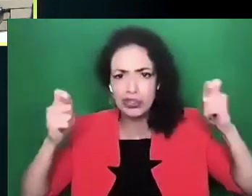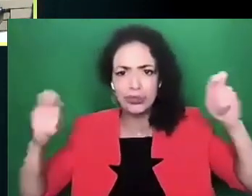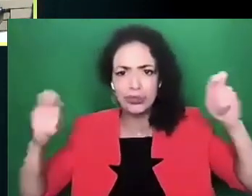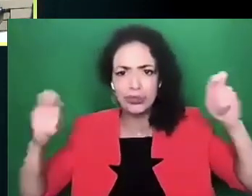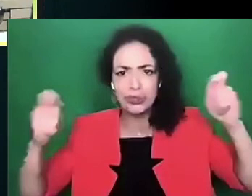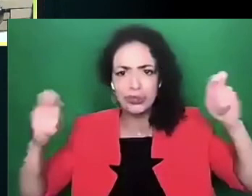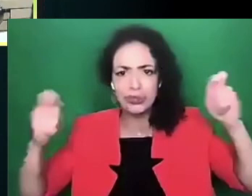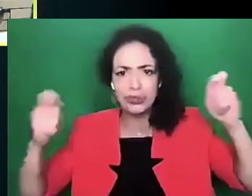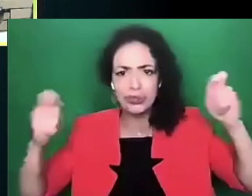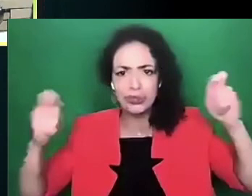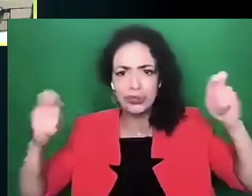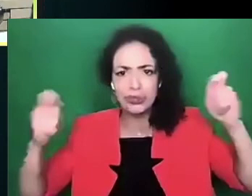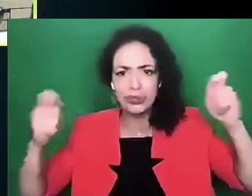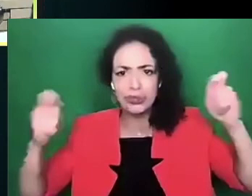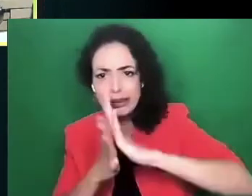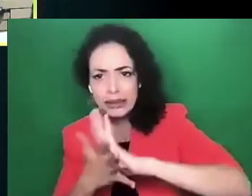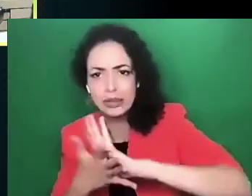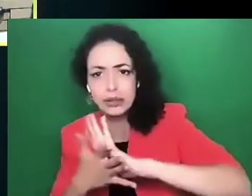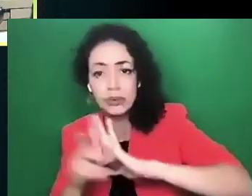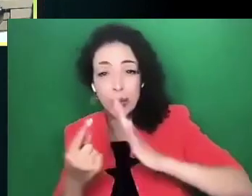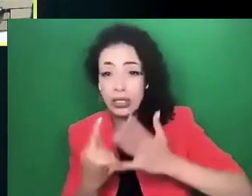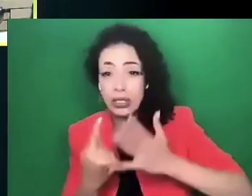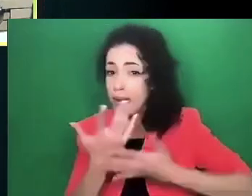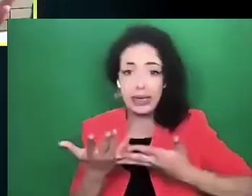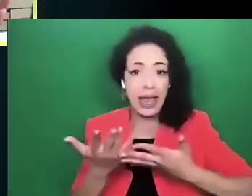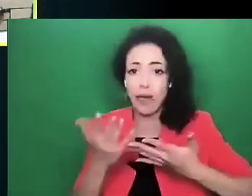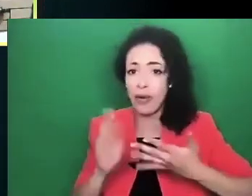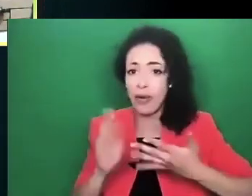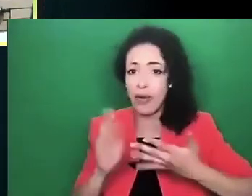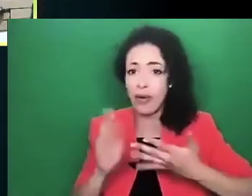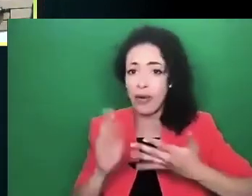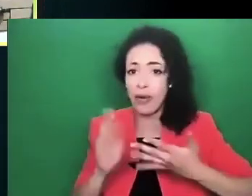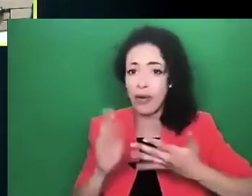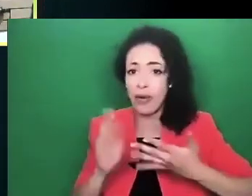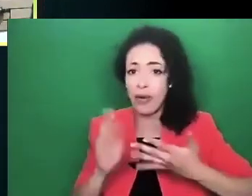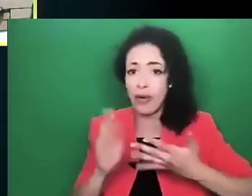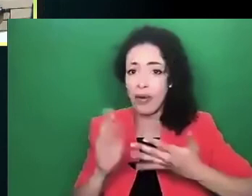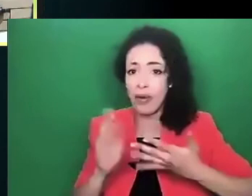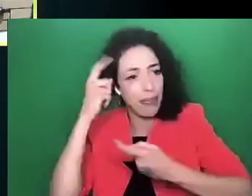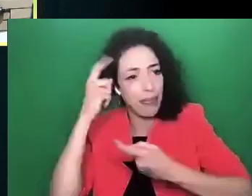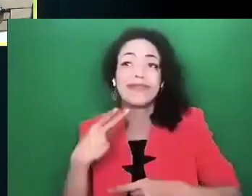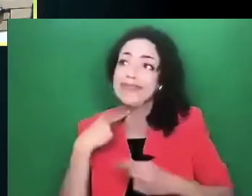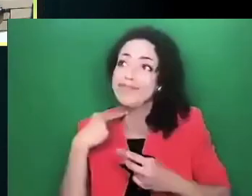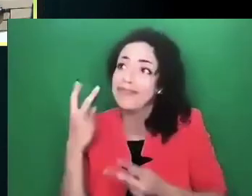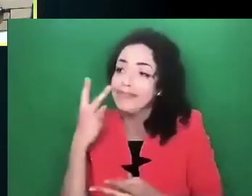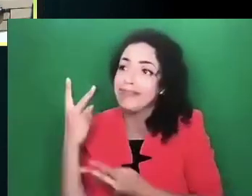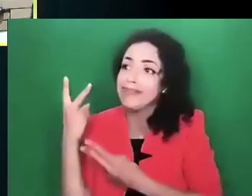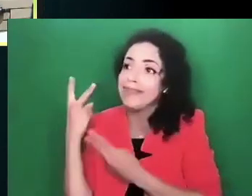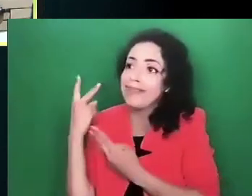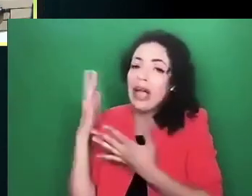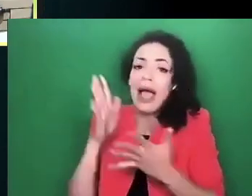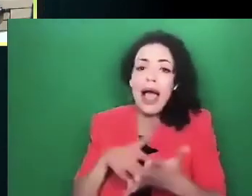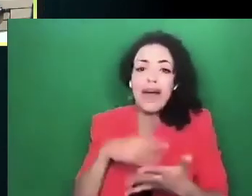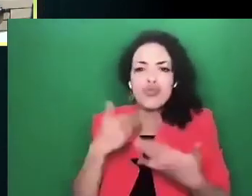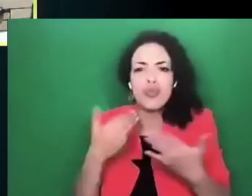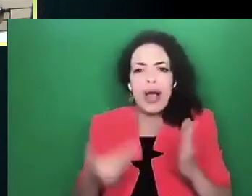beyond the sort of the idea of nostalgia, and I'd like to bring in the word solastalgia, which is developing, which is where